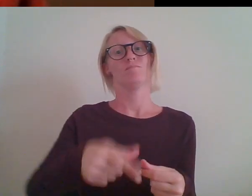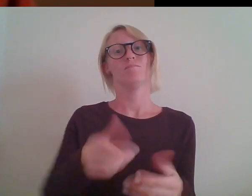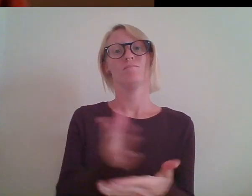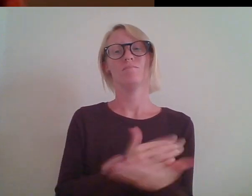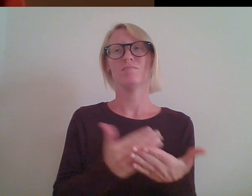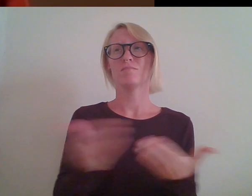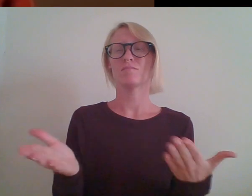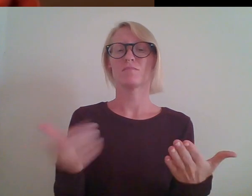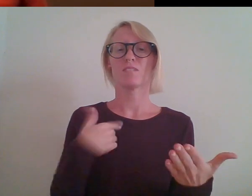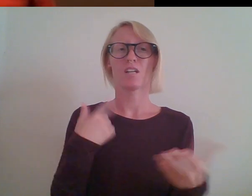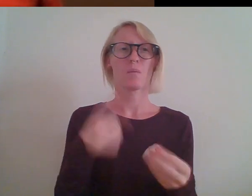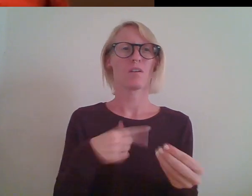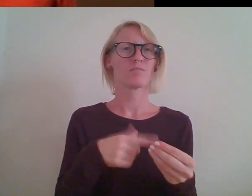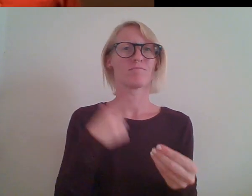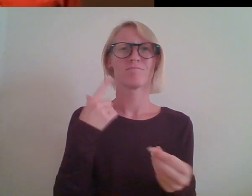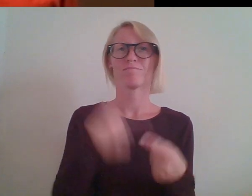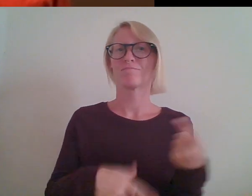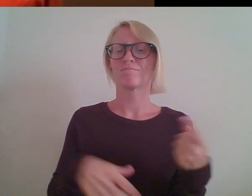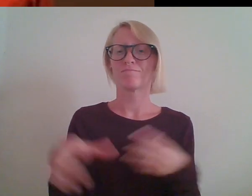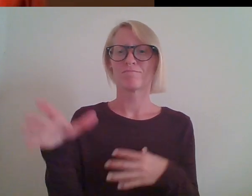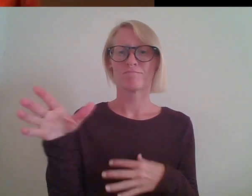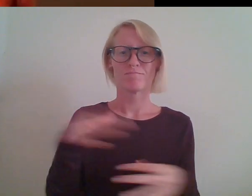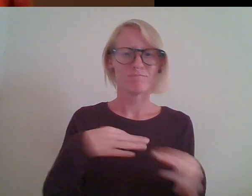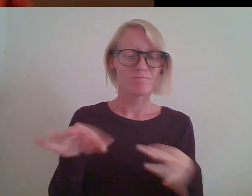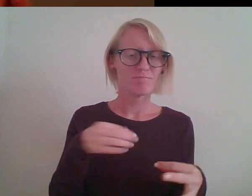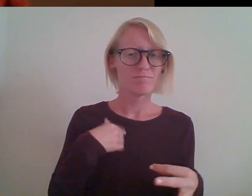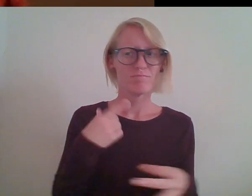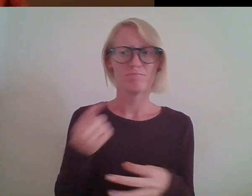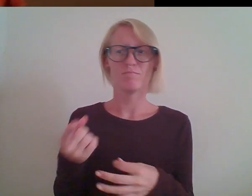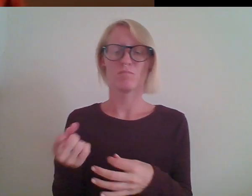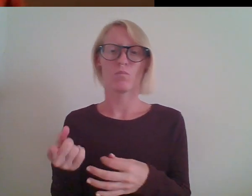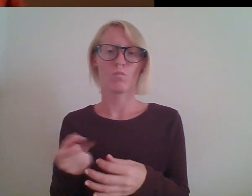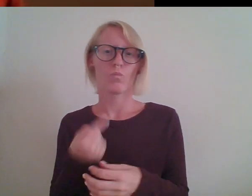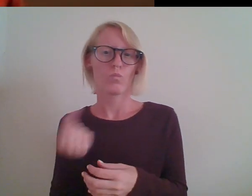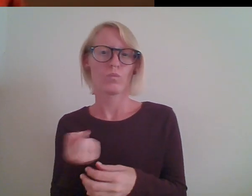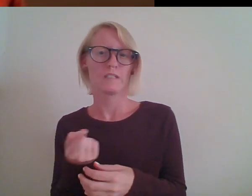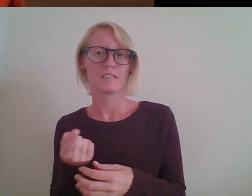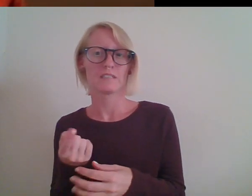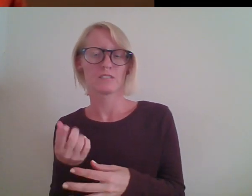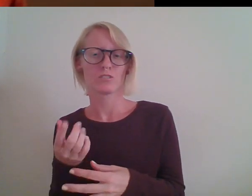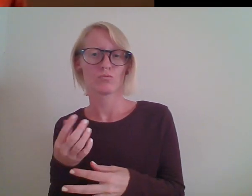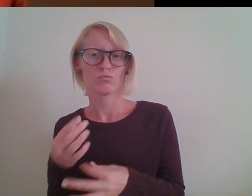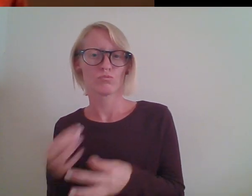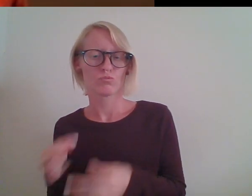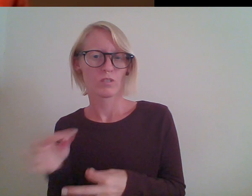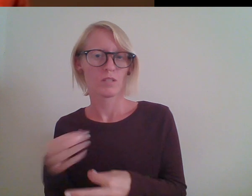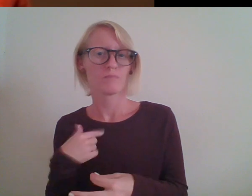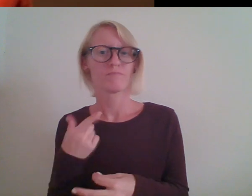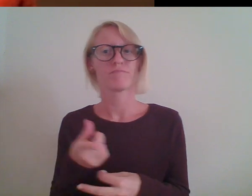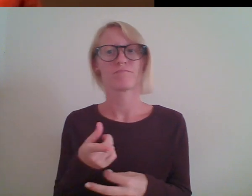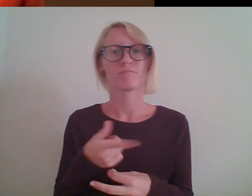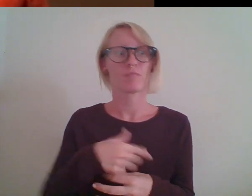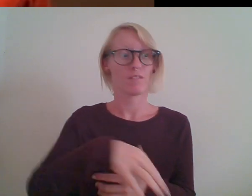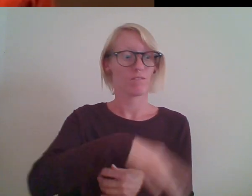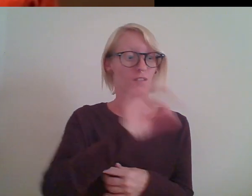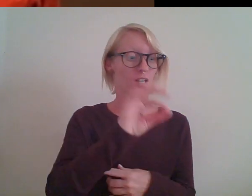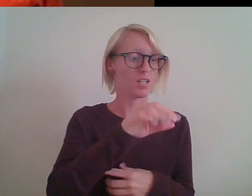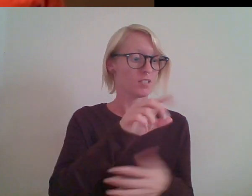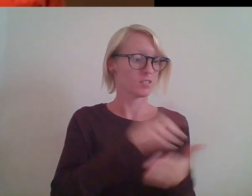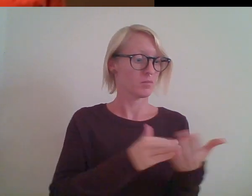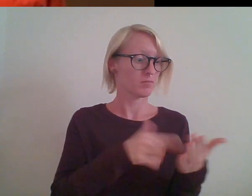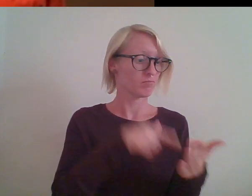something about it, and I can't explain it, I can only describe it. If you intend to find something, you find it. And I've got a